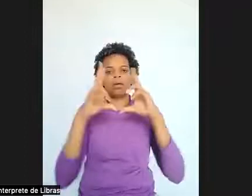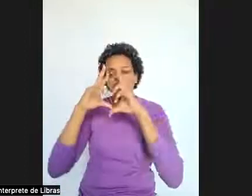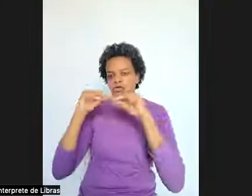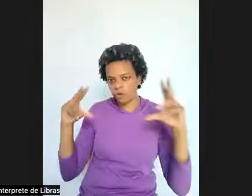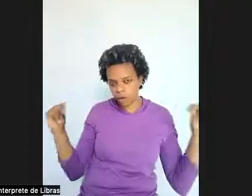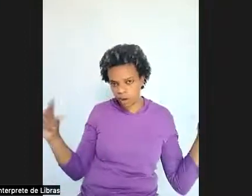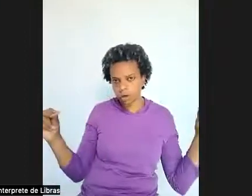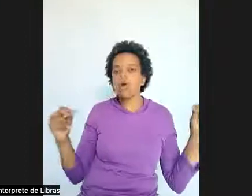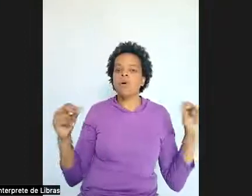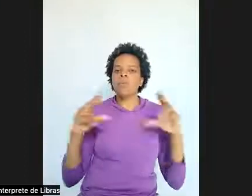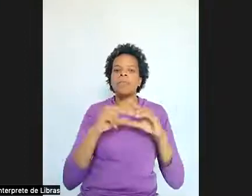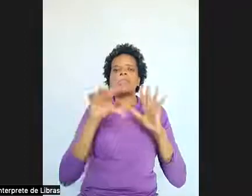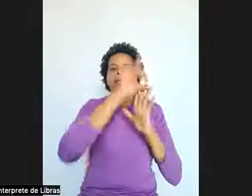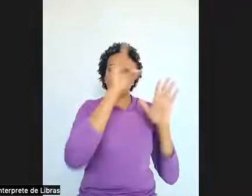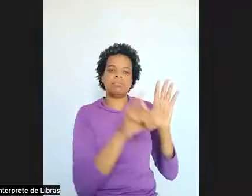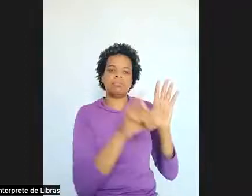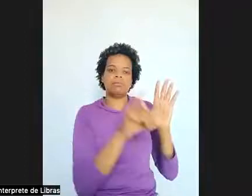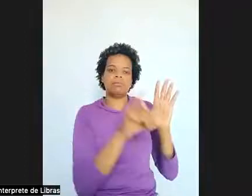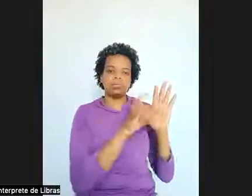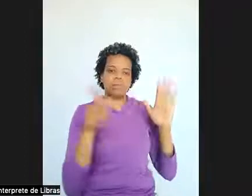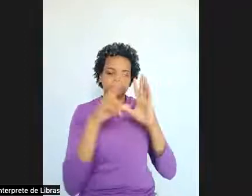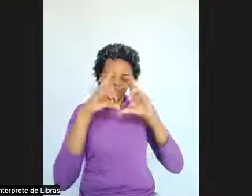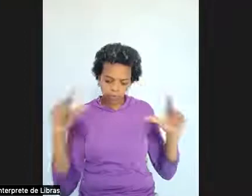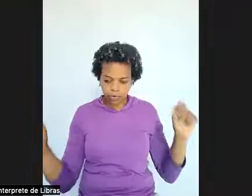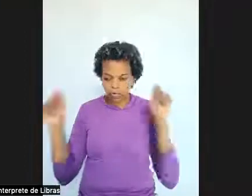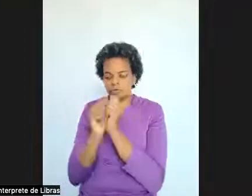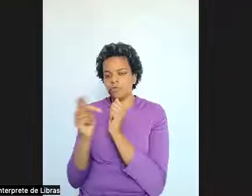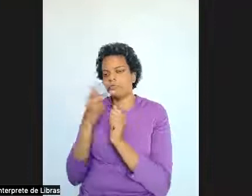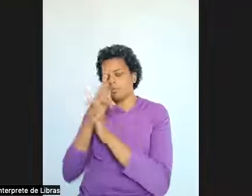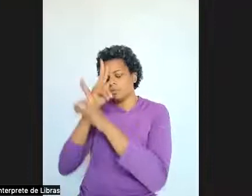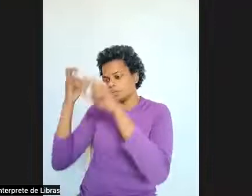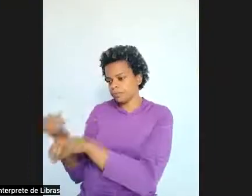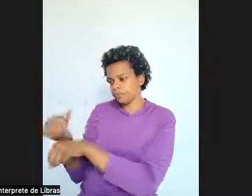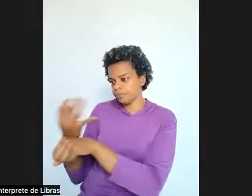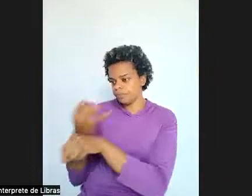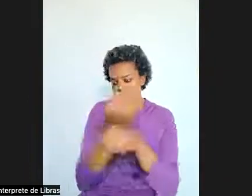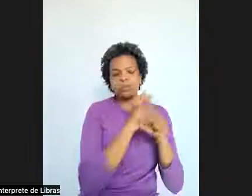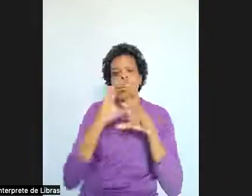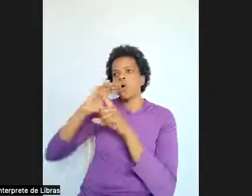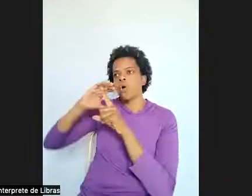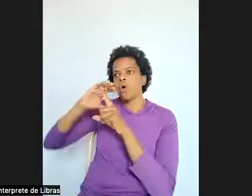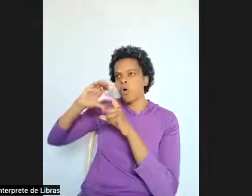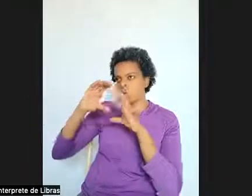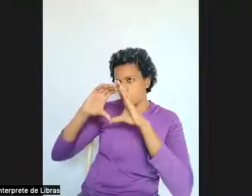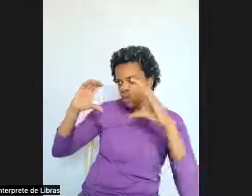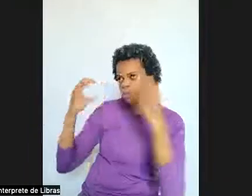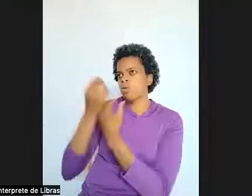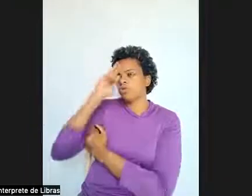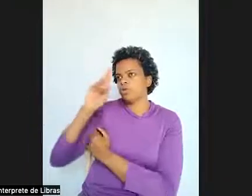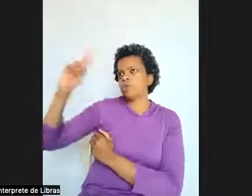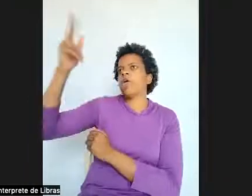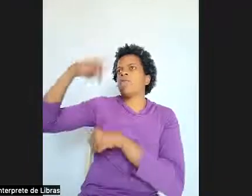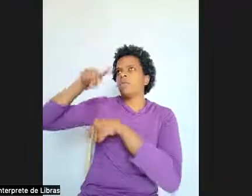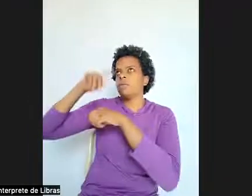meeting, the Florianopolis document, built in partnership with the Humpback Whale Project. So the International Commission